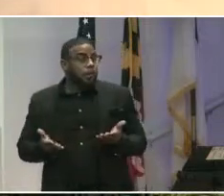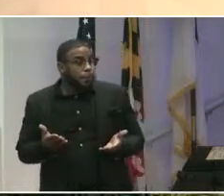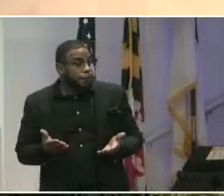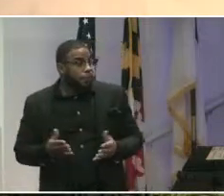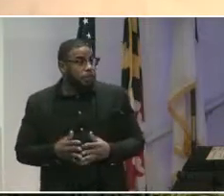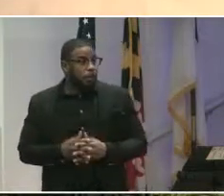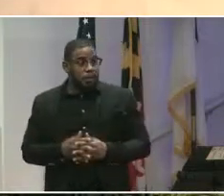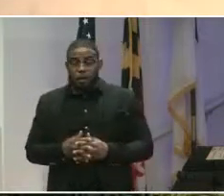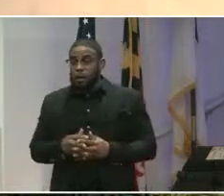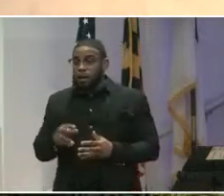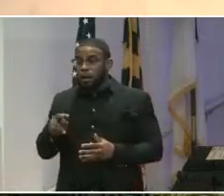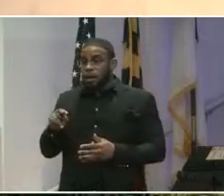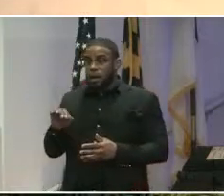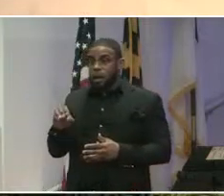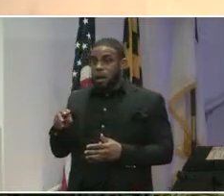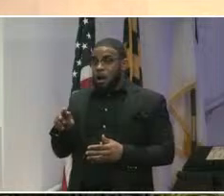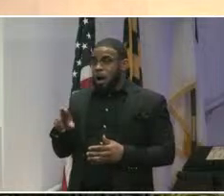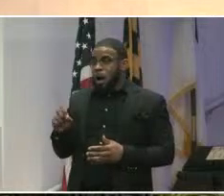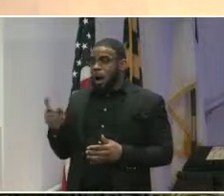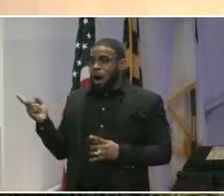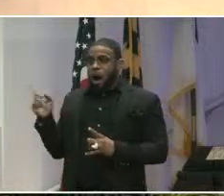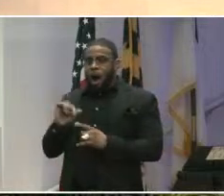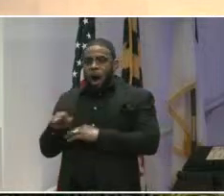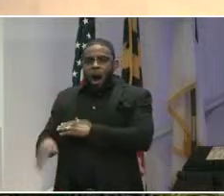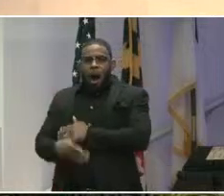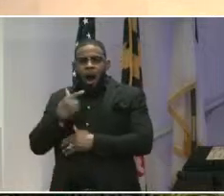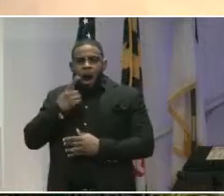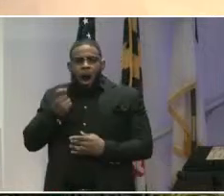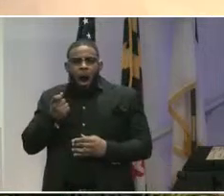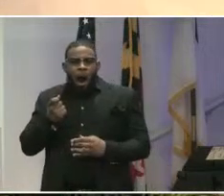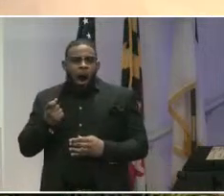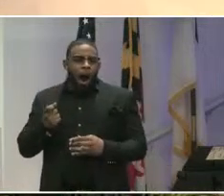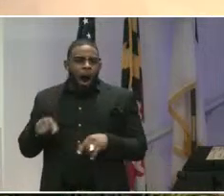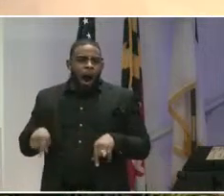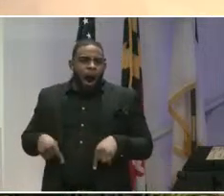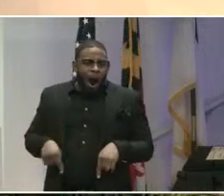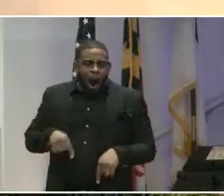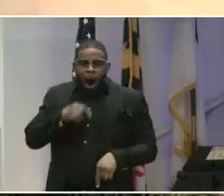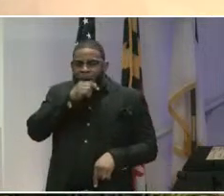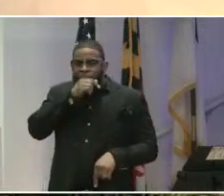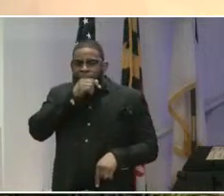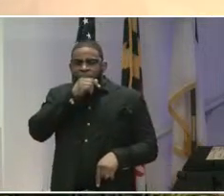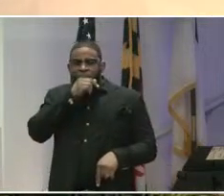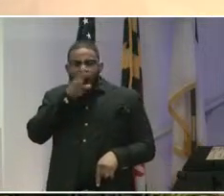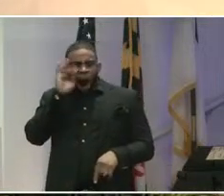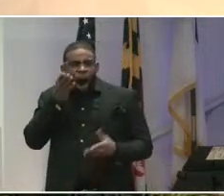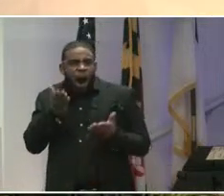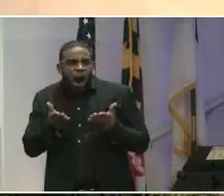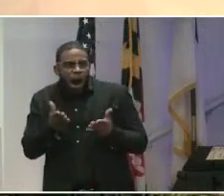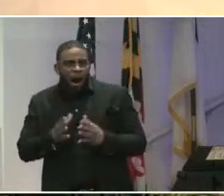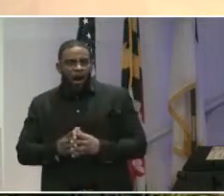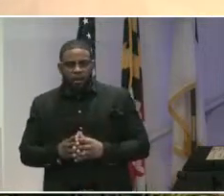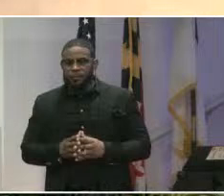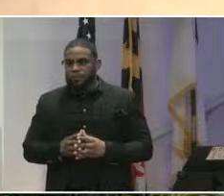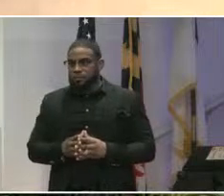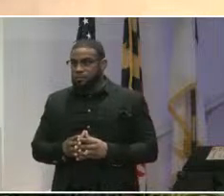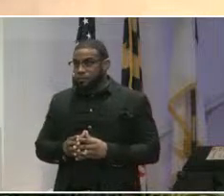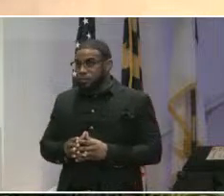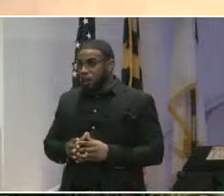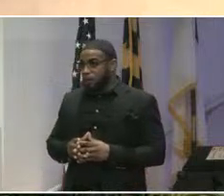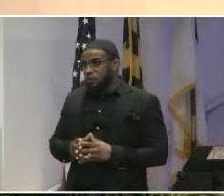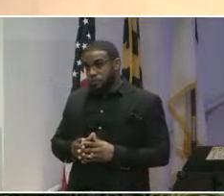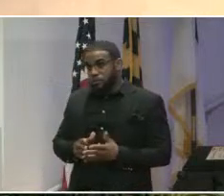perhaps Nicodemus came by night because he was a little timid. You know, perhaps